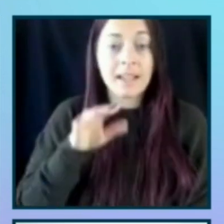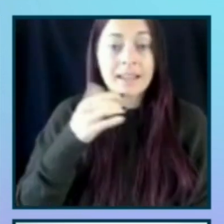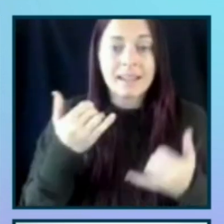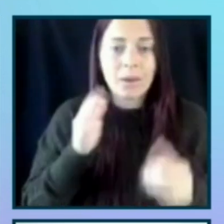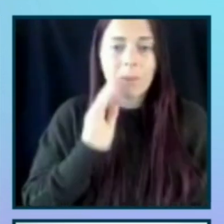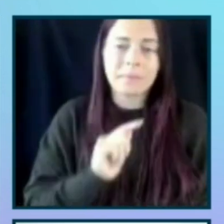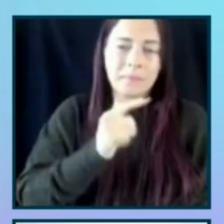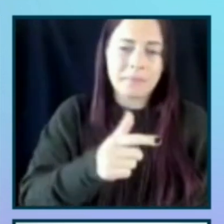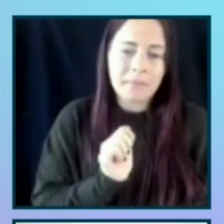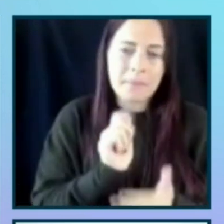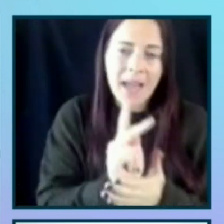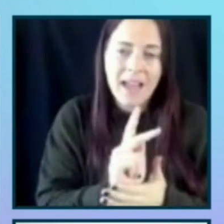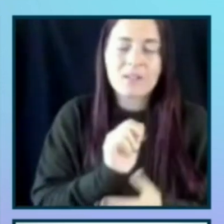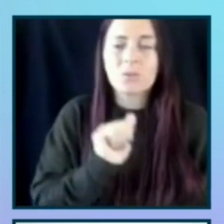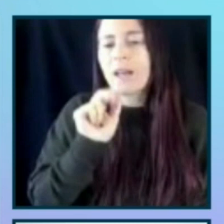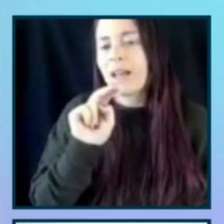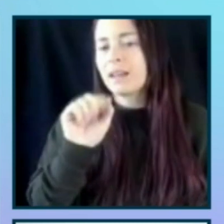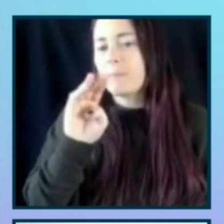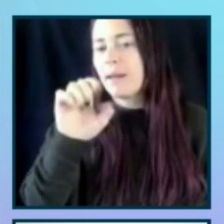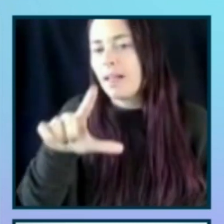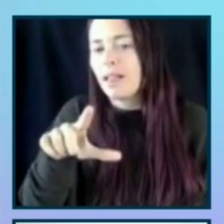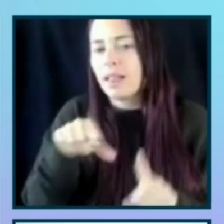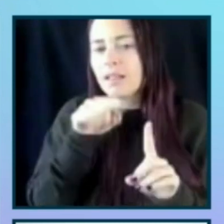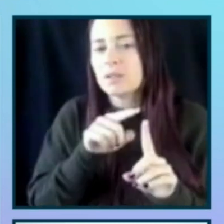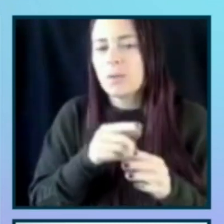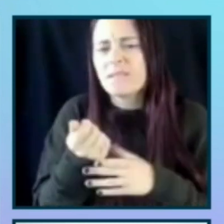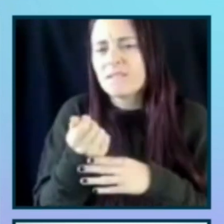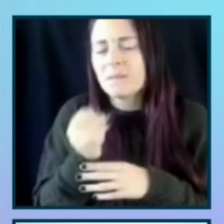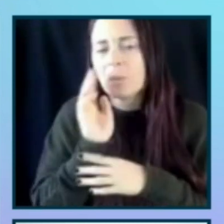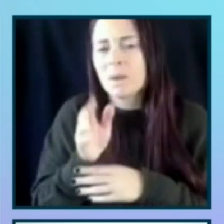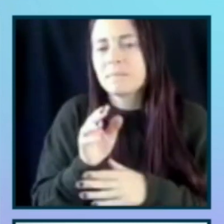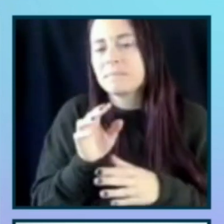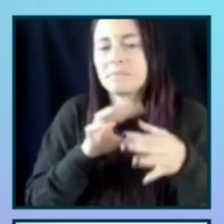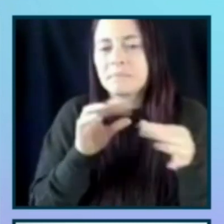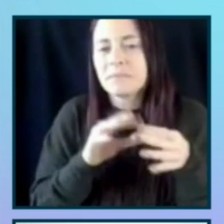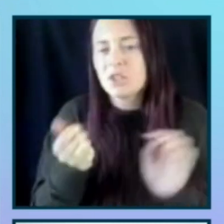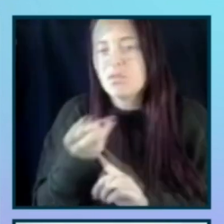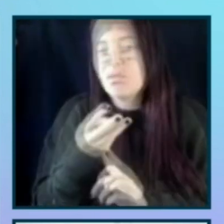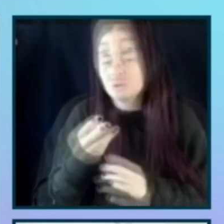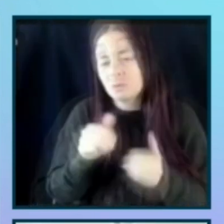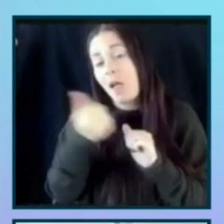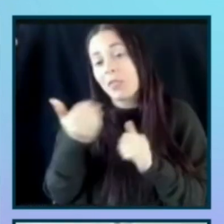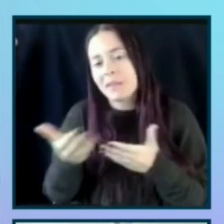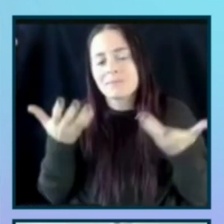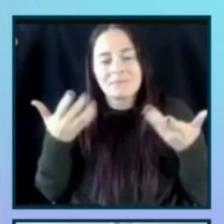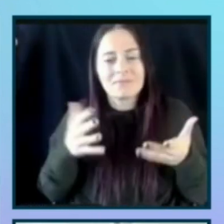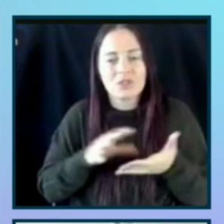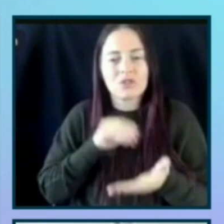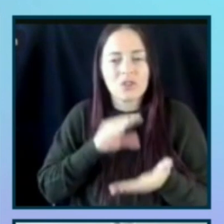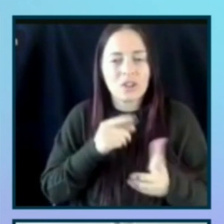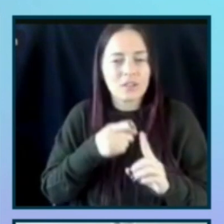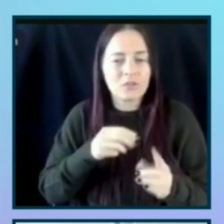to Annabel here, who is going to touch on a few test-specific takeaways. Thanks, Courtney. So I wanted to give